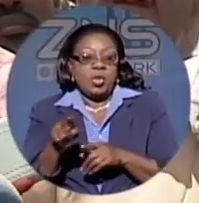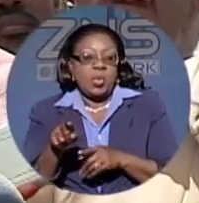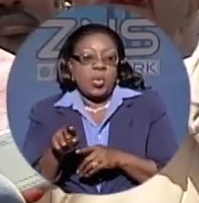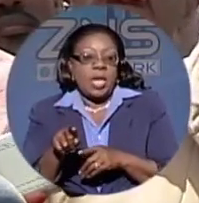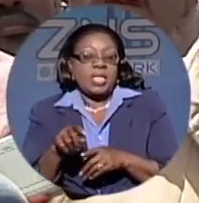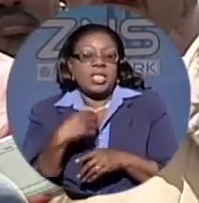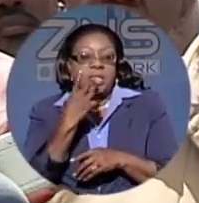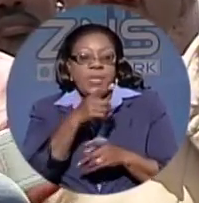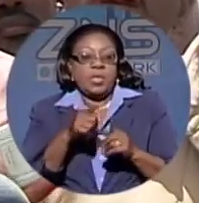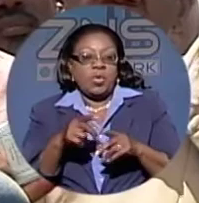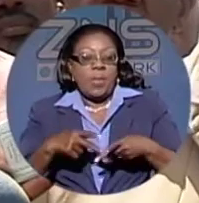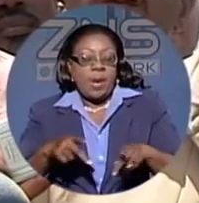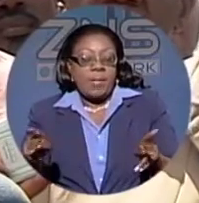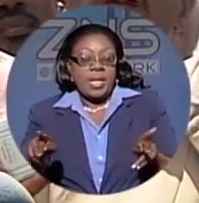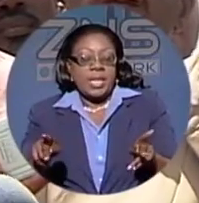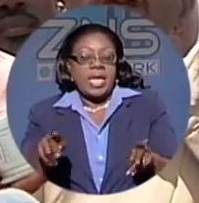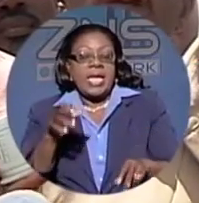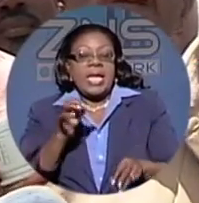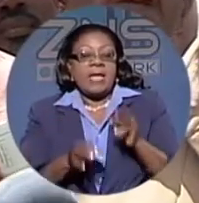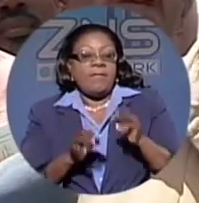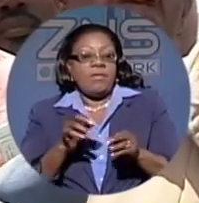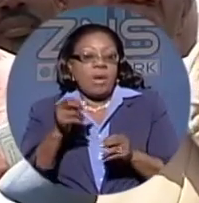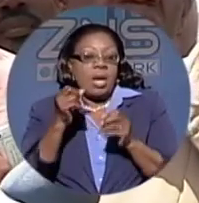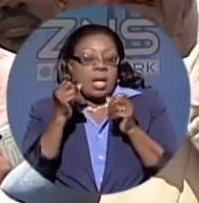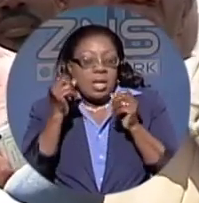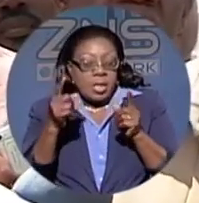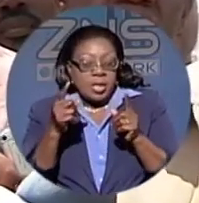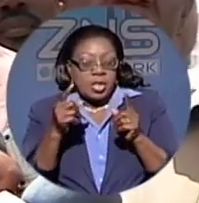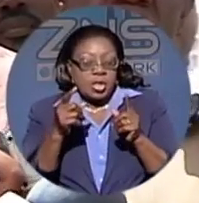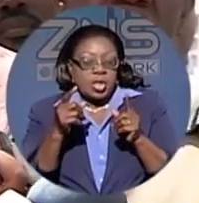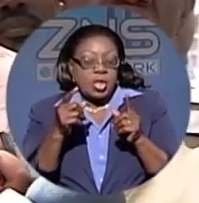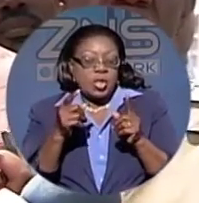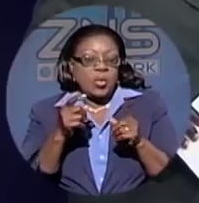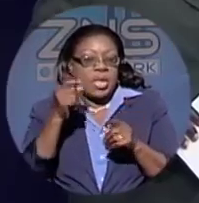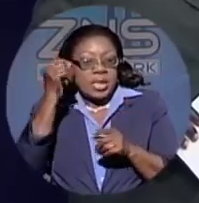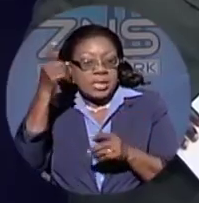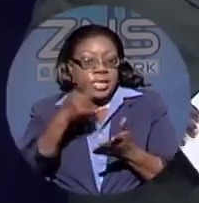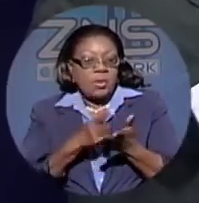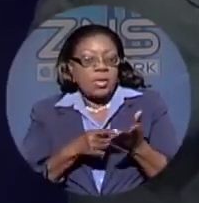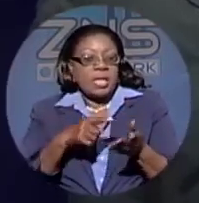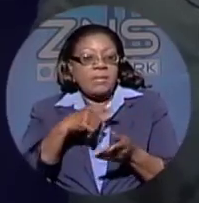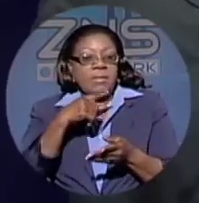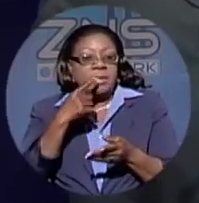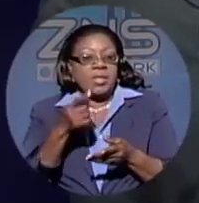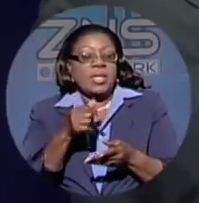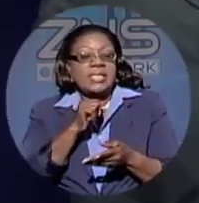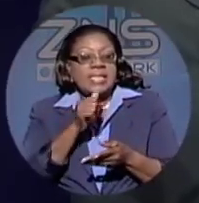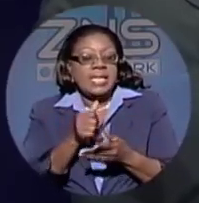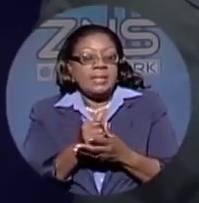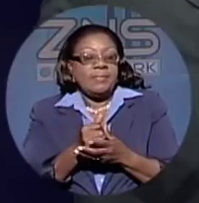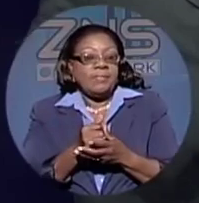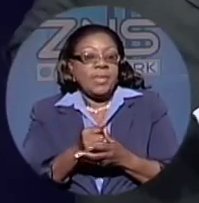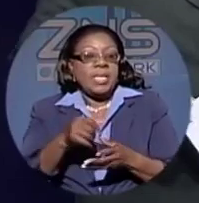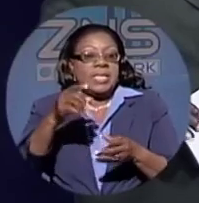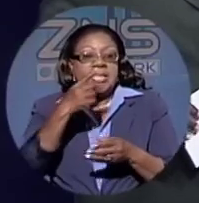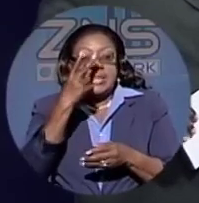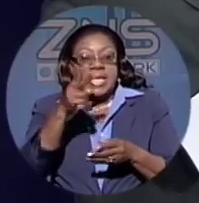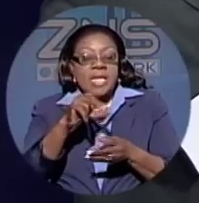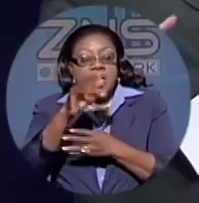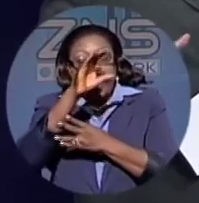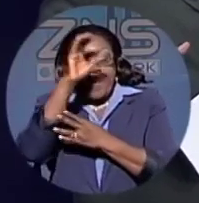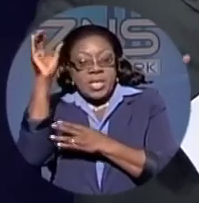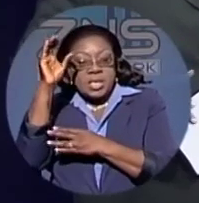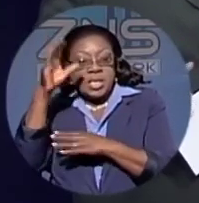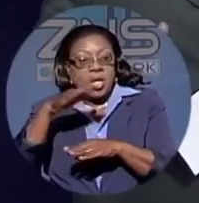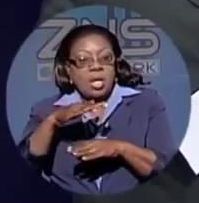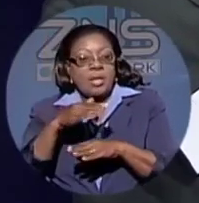our public. If you are alert, you'll understand exactly what I have not said. And Shanique, seeing the commissioner on the scene again with yet